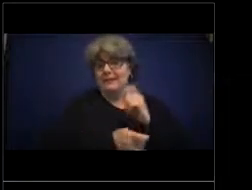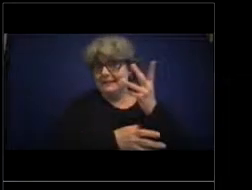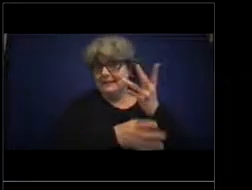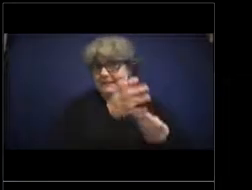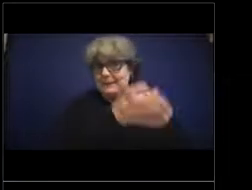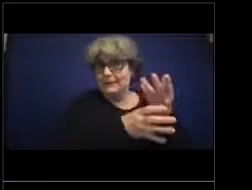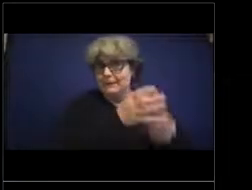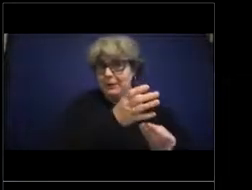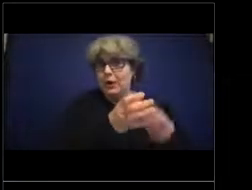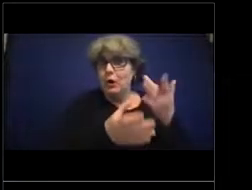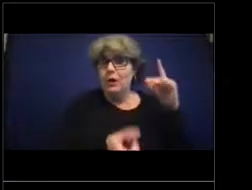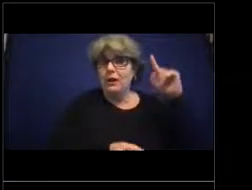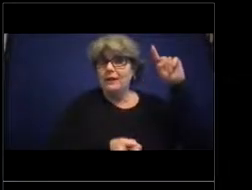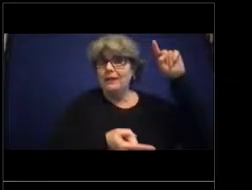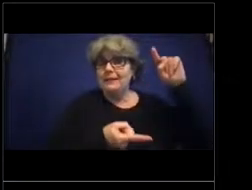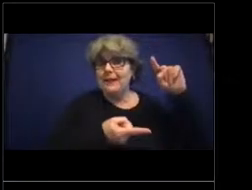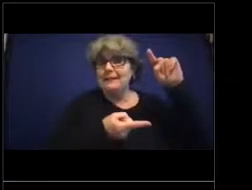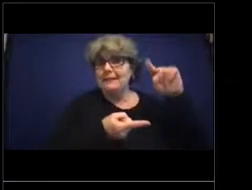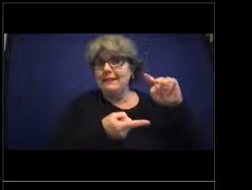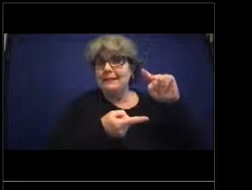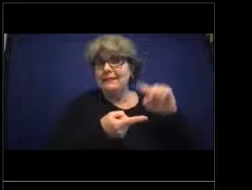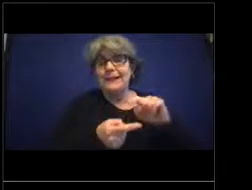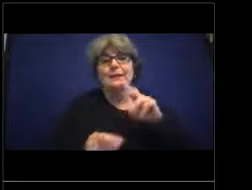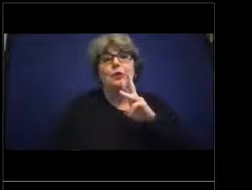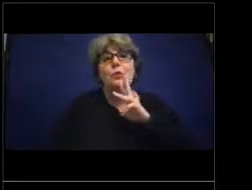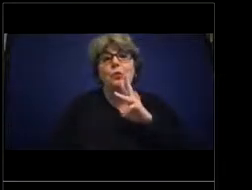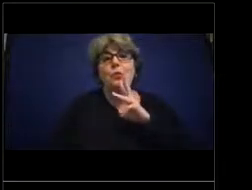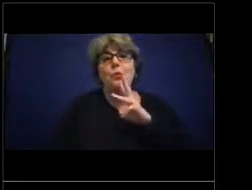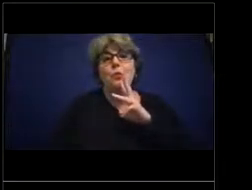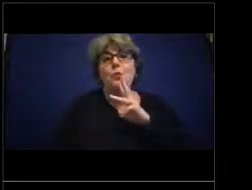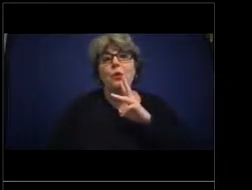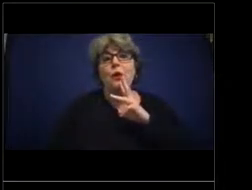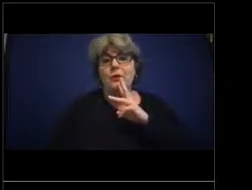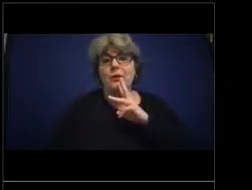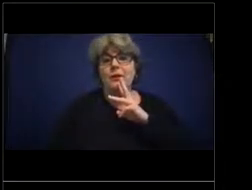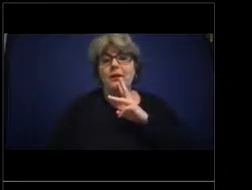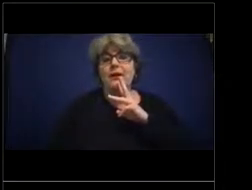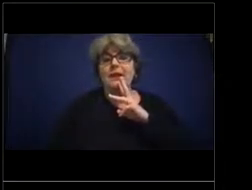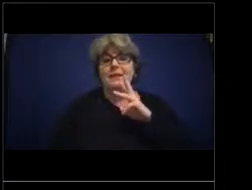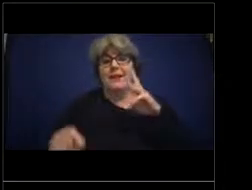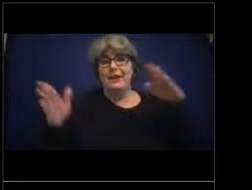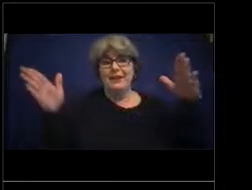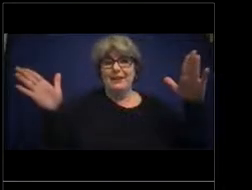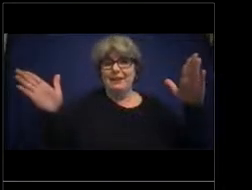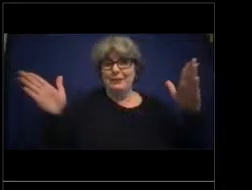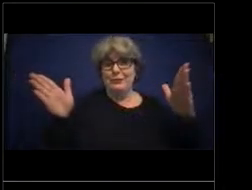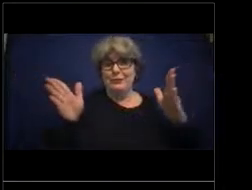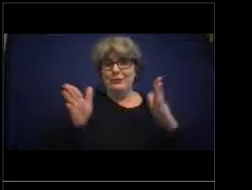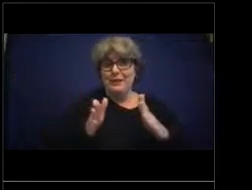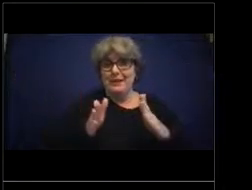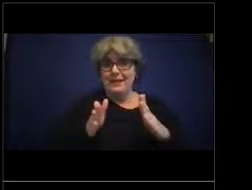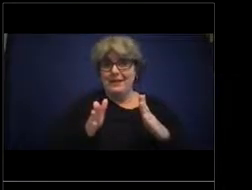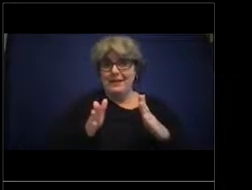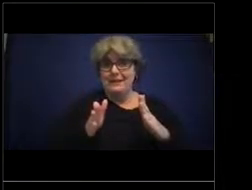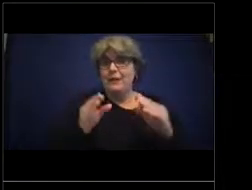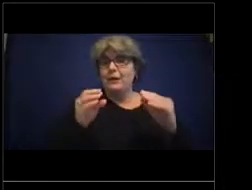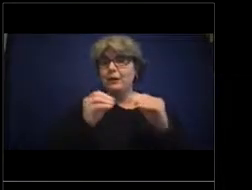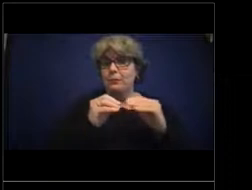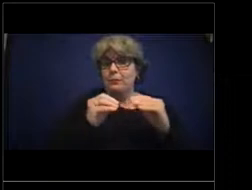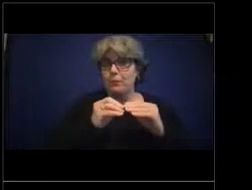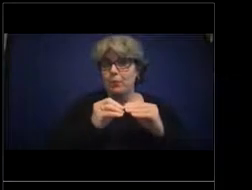and less water that's going into it. And it's gradually shrinking, which is bringing about additional